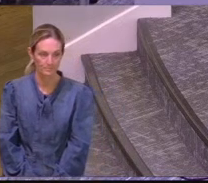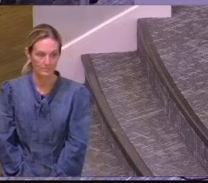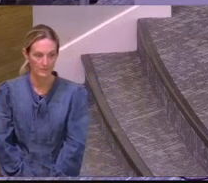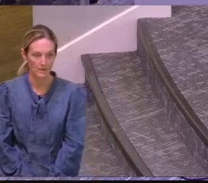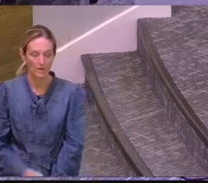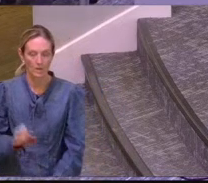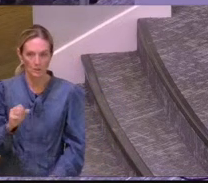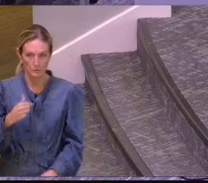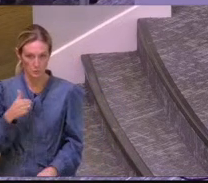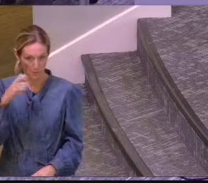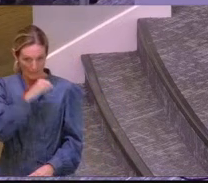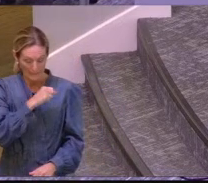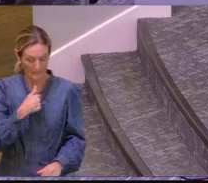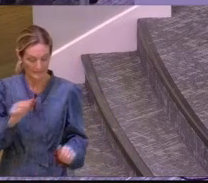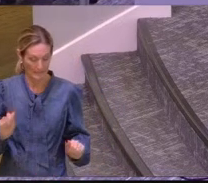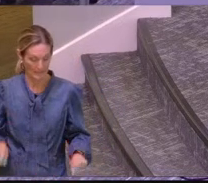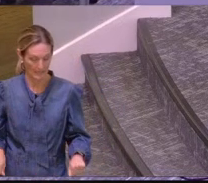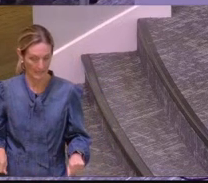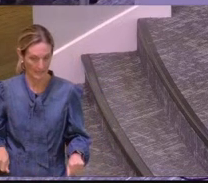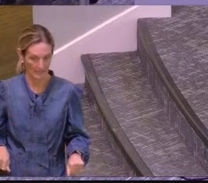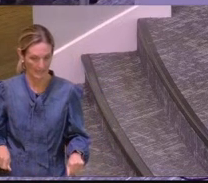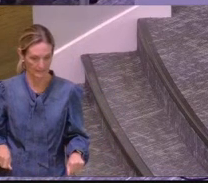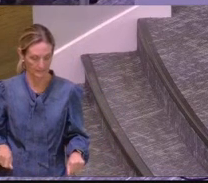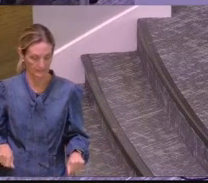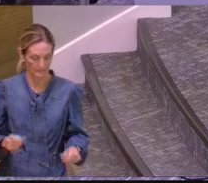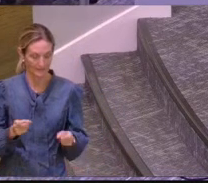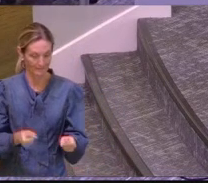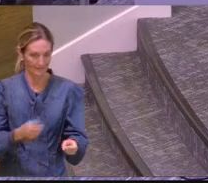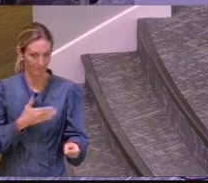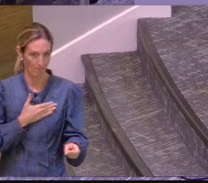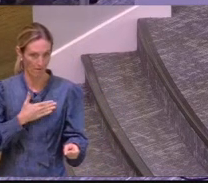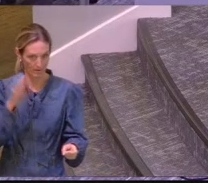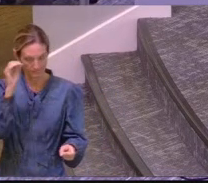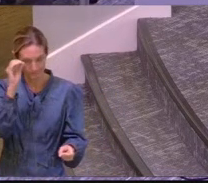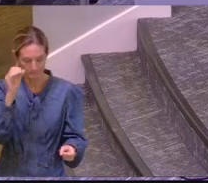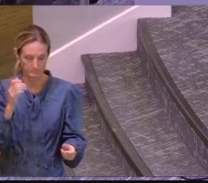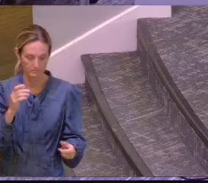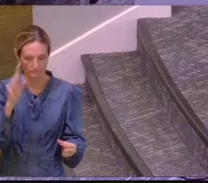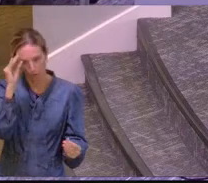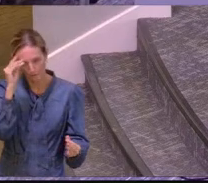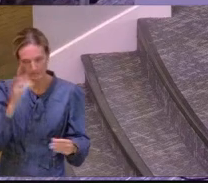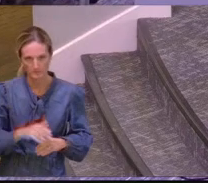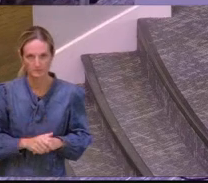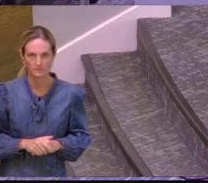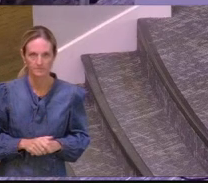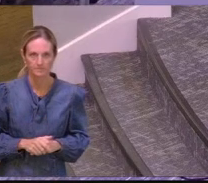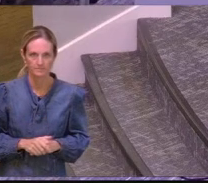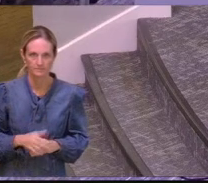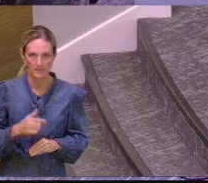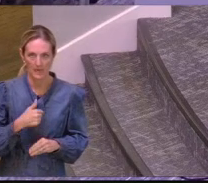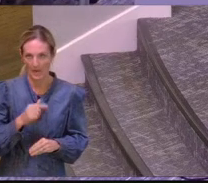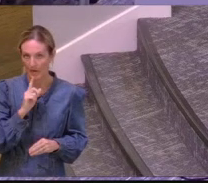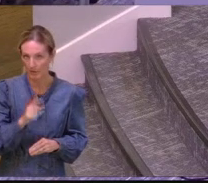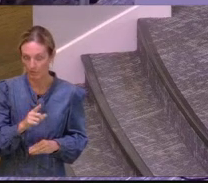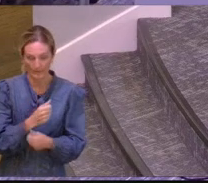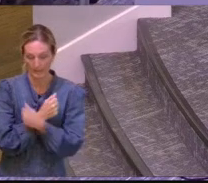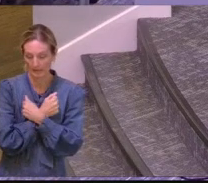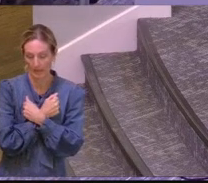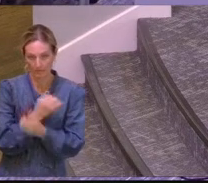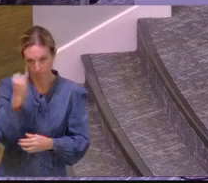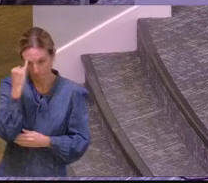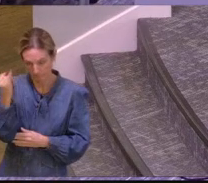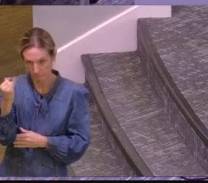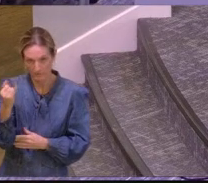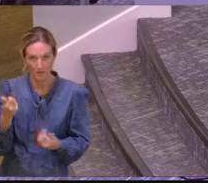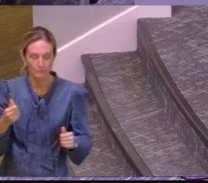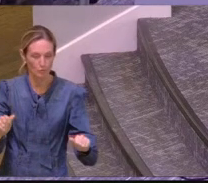So I guess I can give a little bit of my feedback or my thoughts. I really do love the idea of trying to